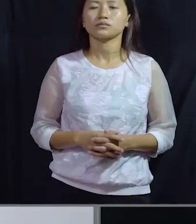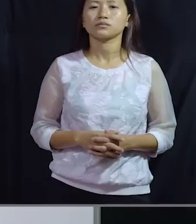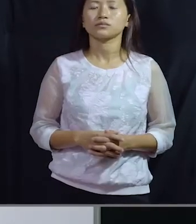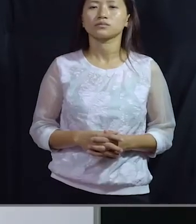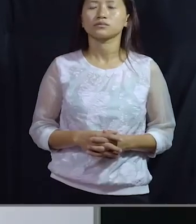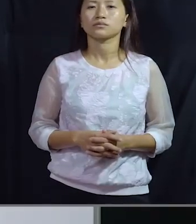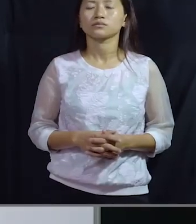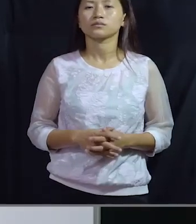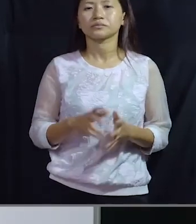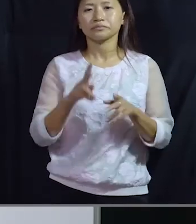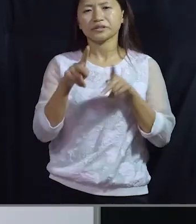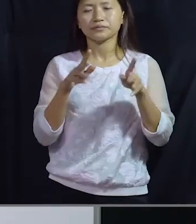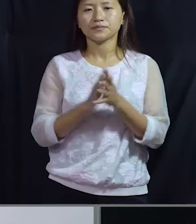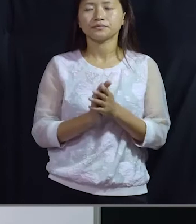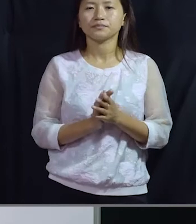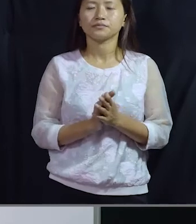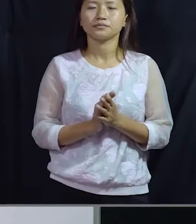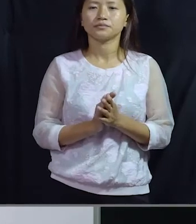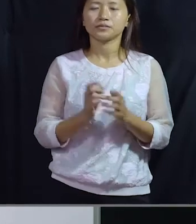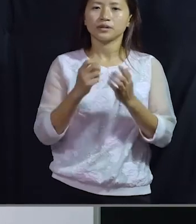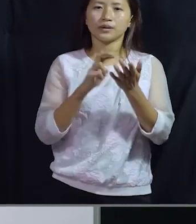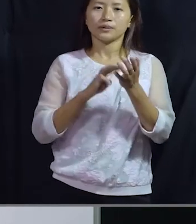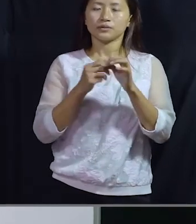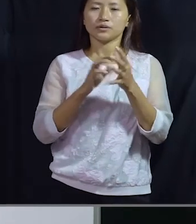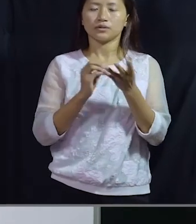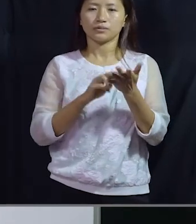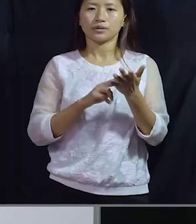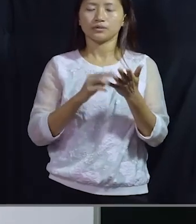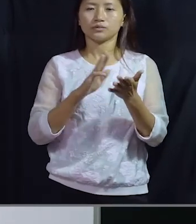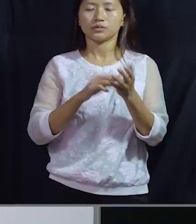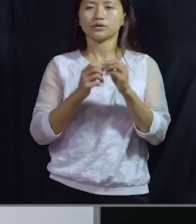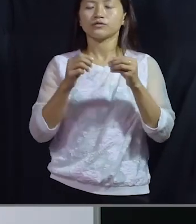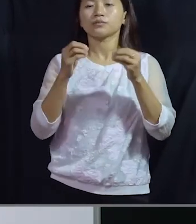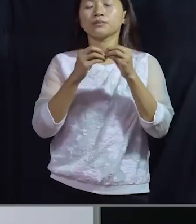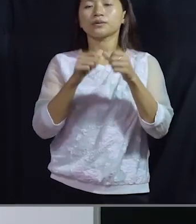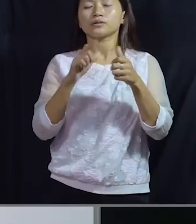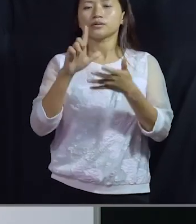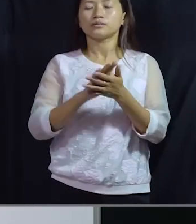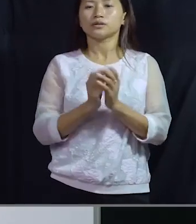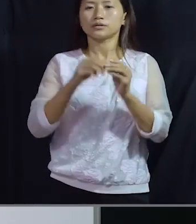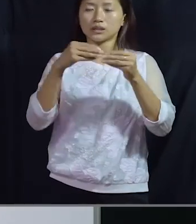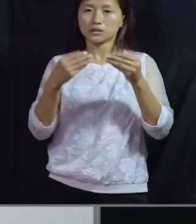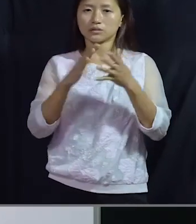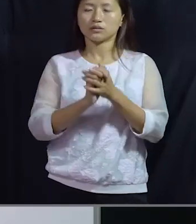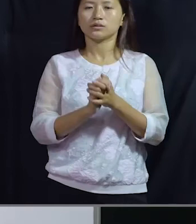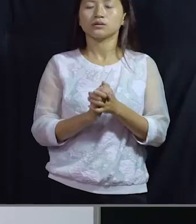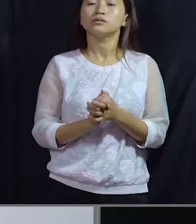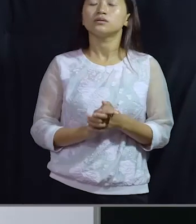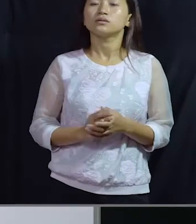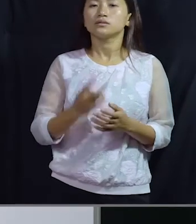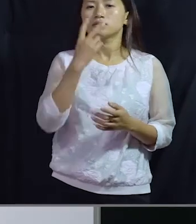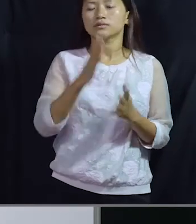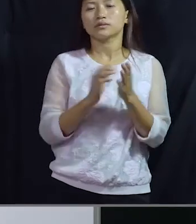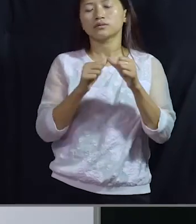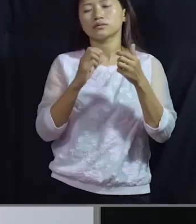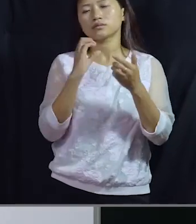So you will have to prepare memorandum of balance sheet, that is on the opening before C's admission. So on the asset